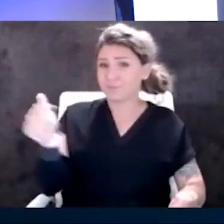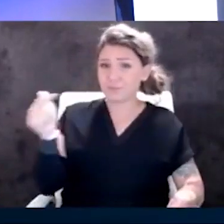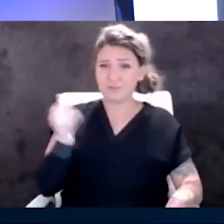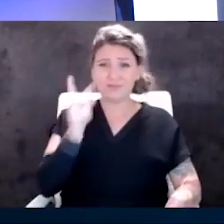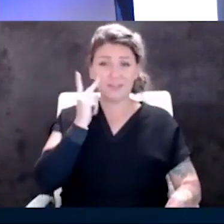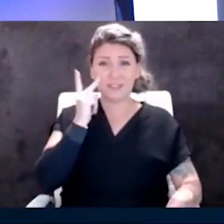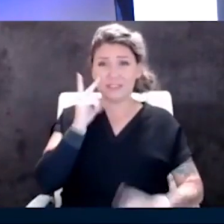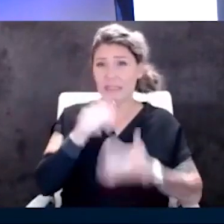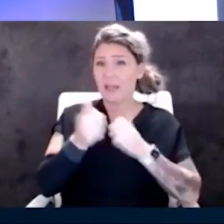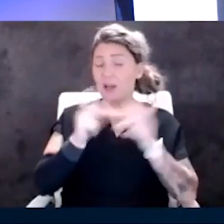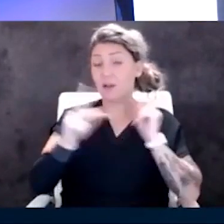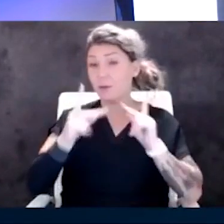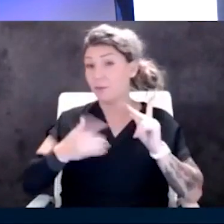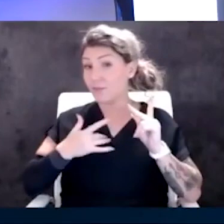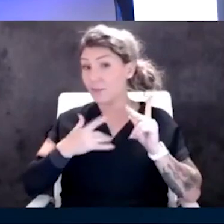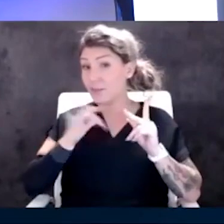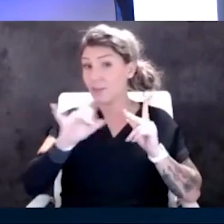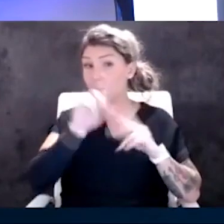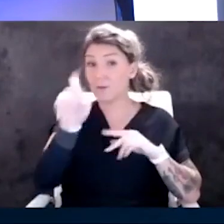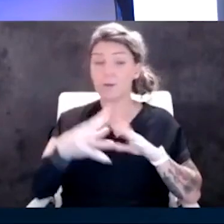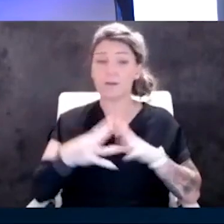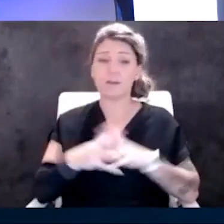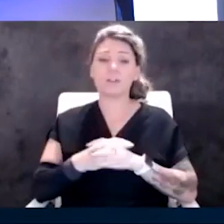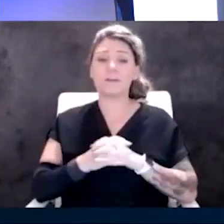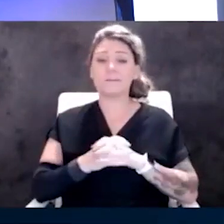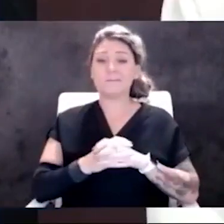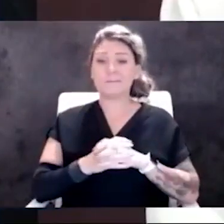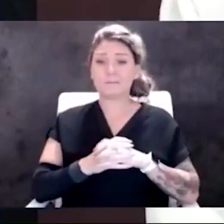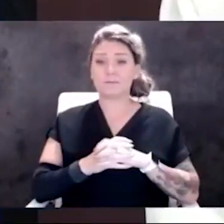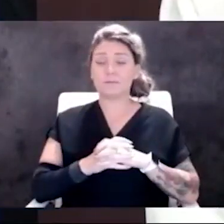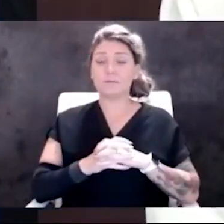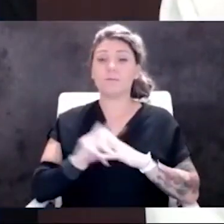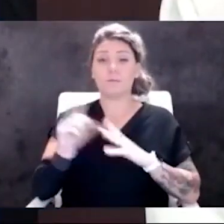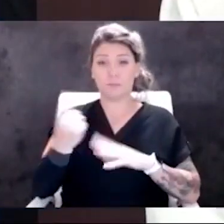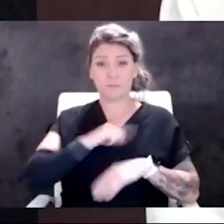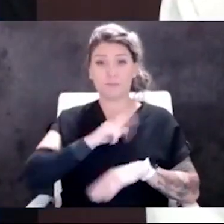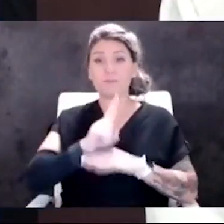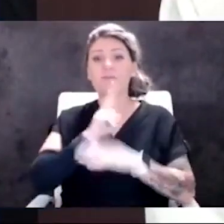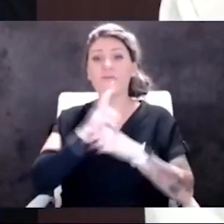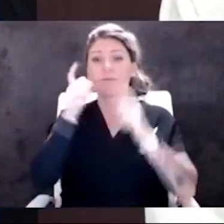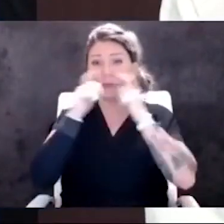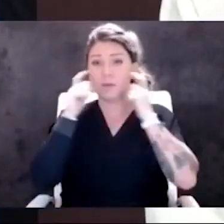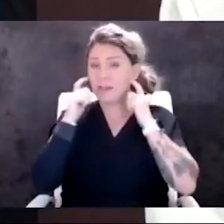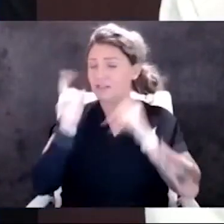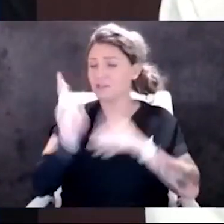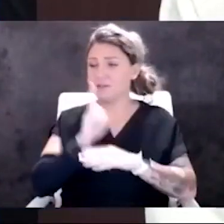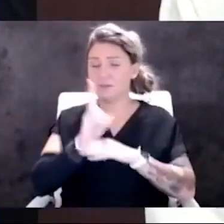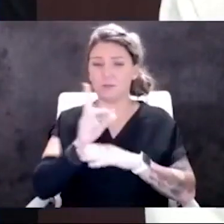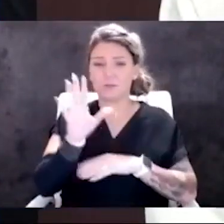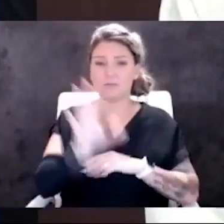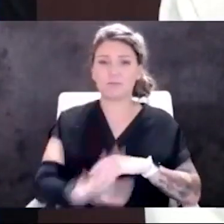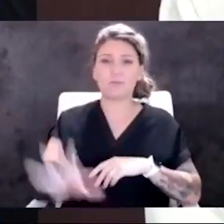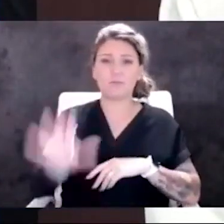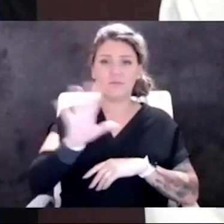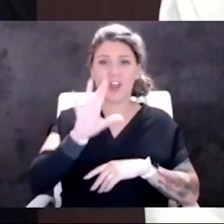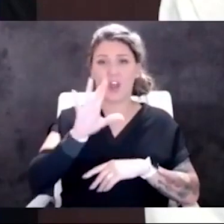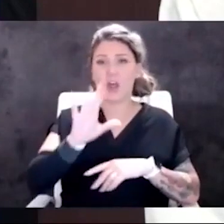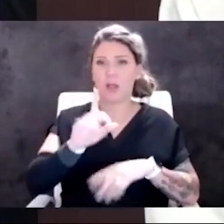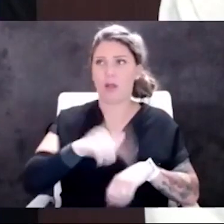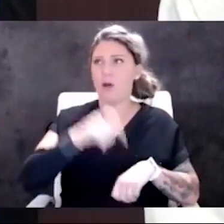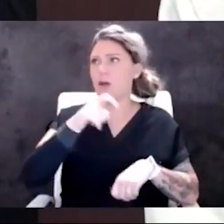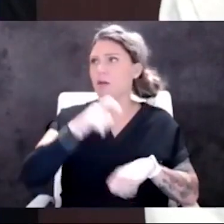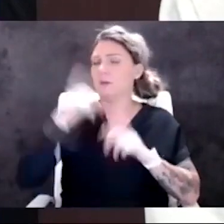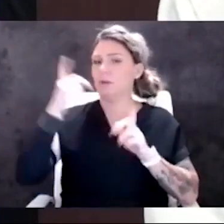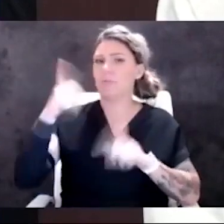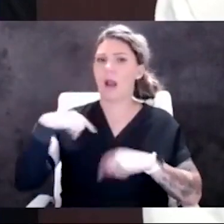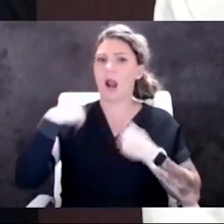it. So first of all, we do wear masks in healthcare. We've been wearing masks for approximately a very long time, much longer than how old I